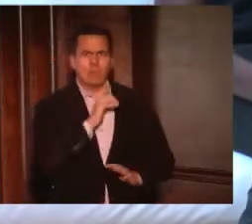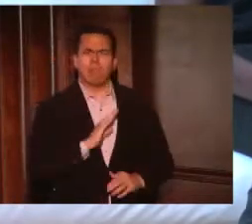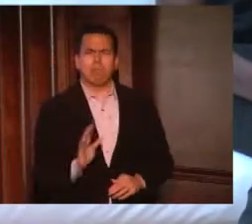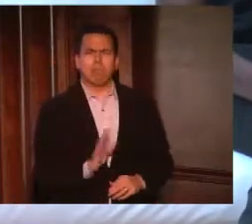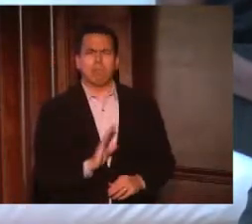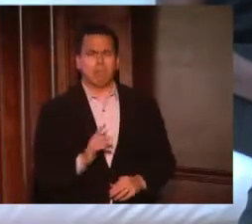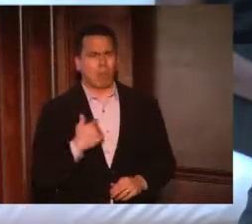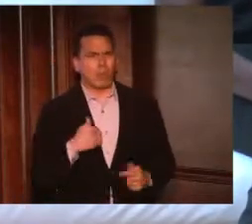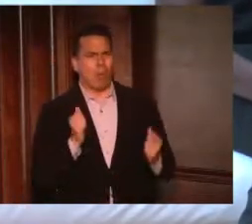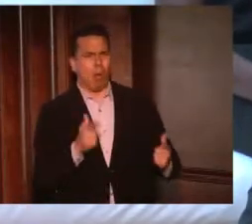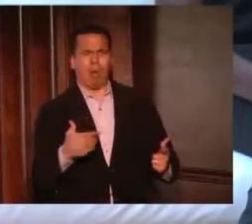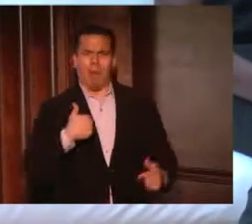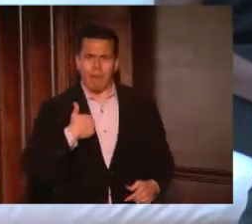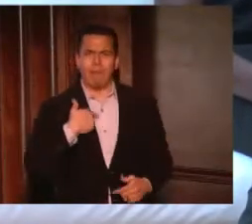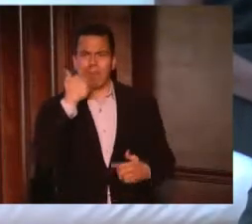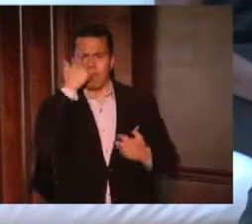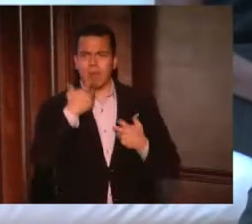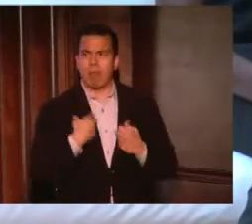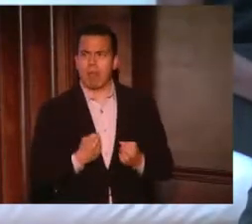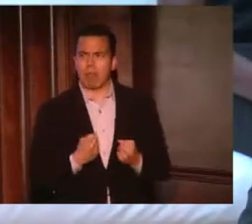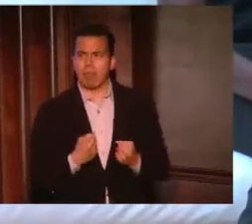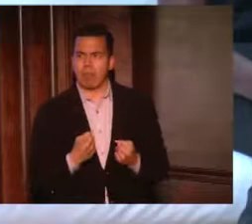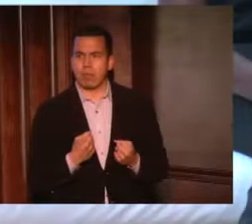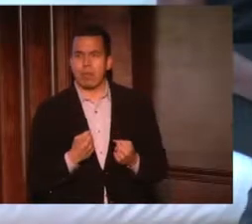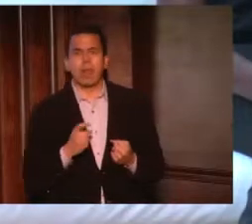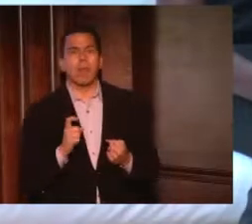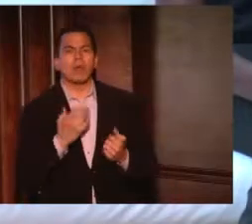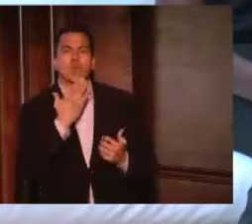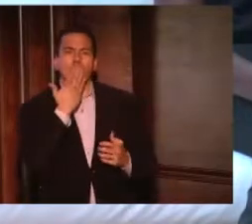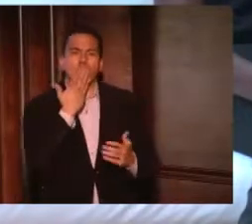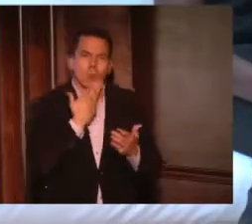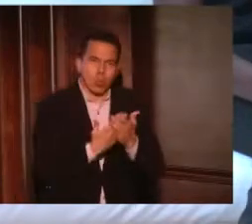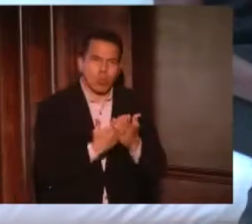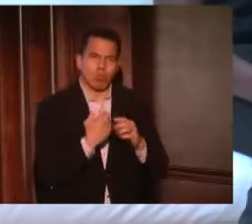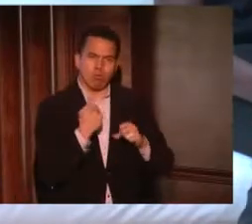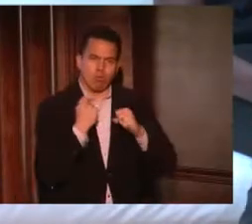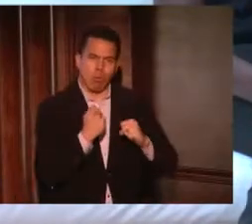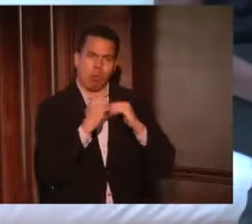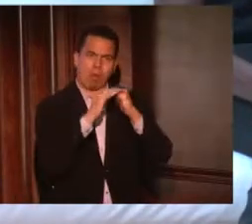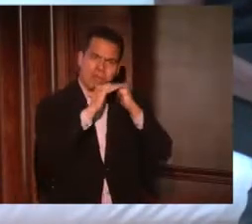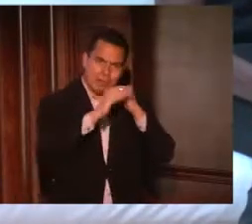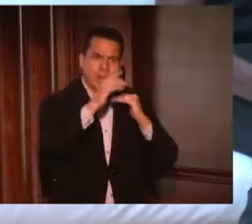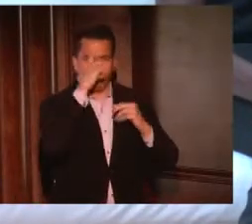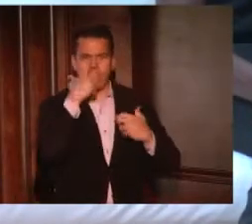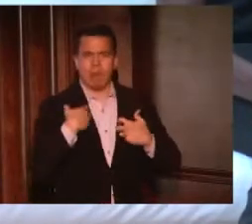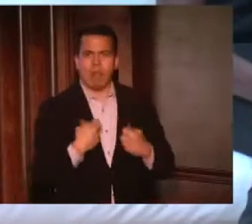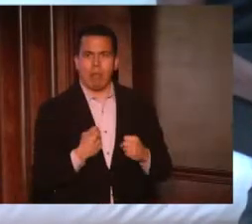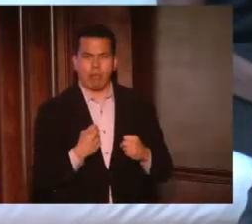health condition, we need support. But having good, strong mental health and the support we need